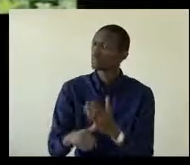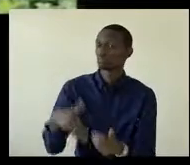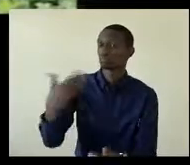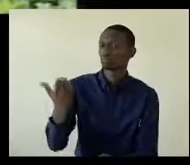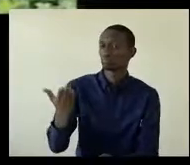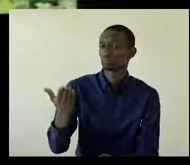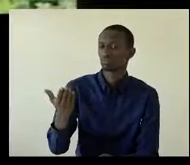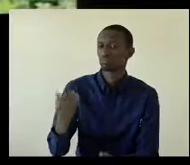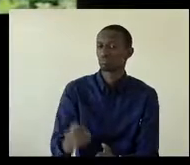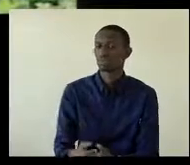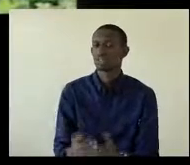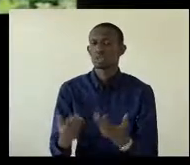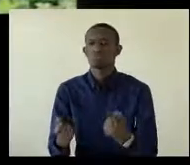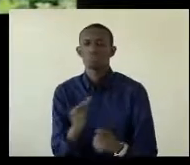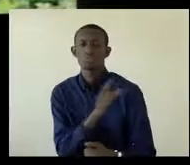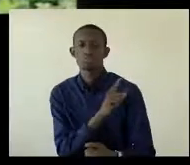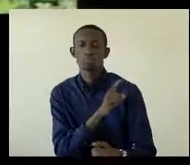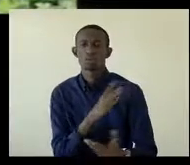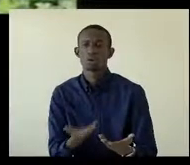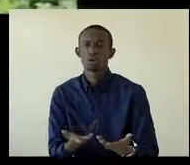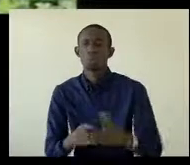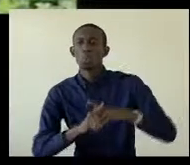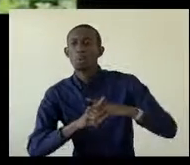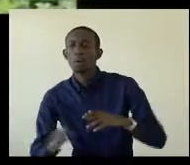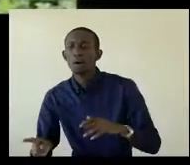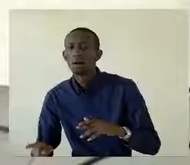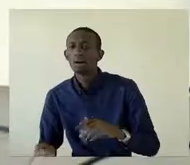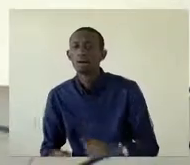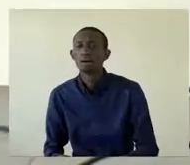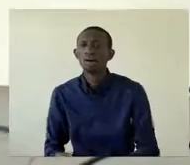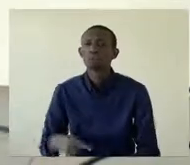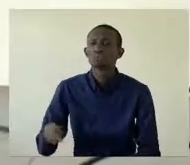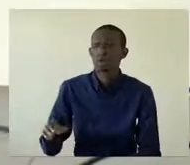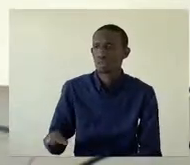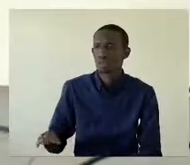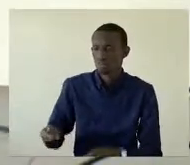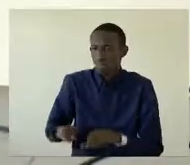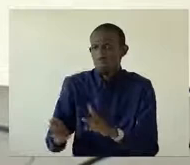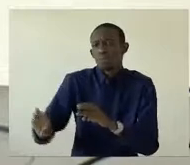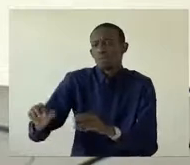Do we have a chance to run away and go to an alternative form